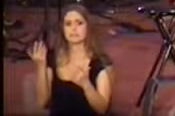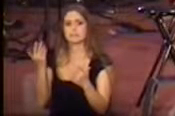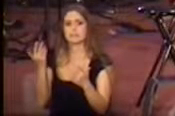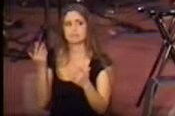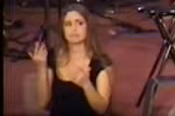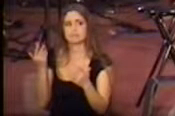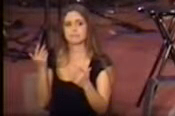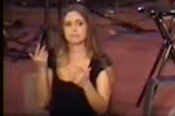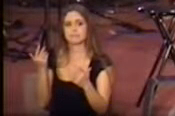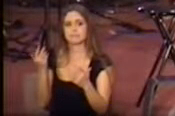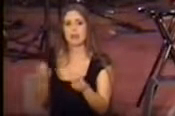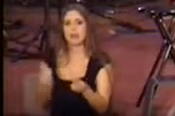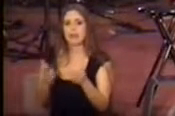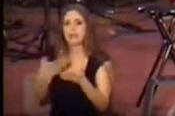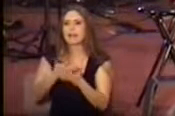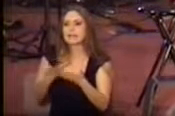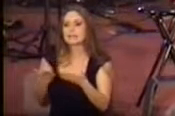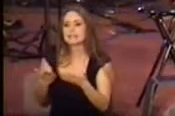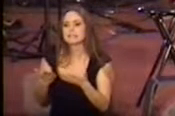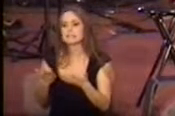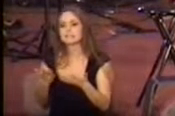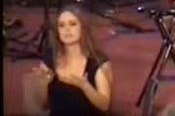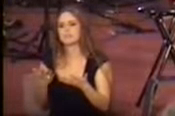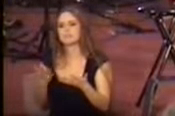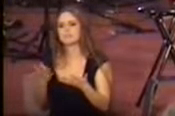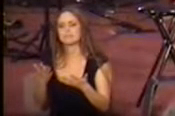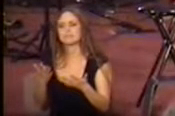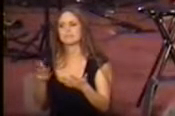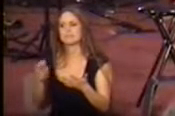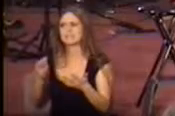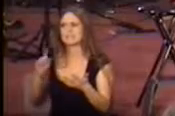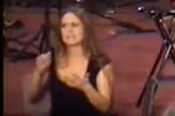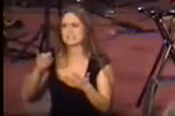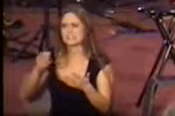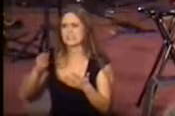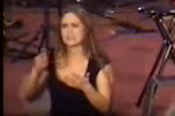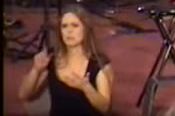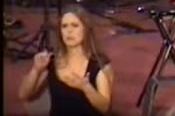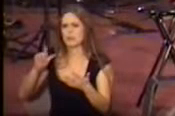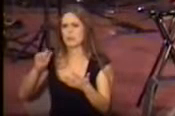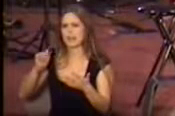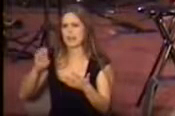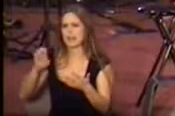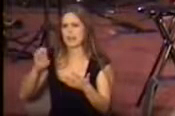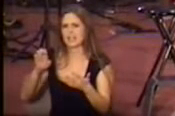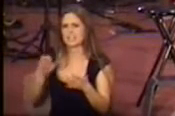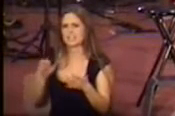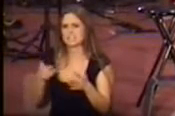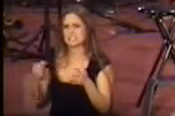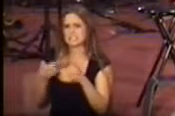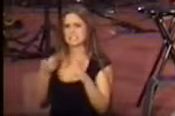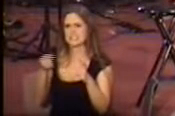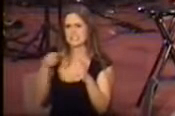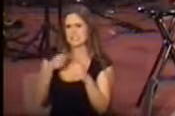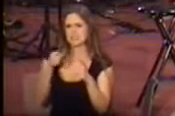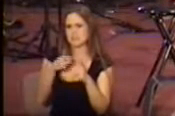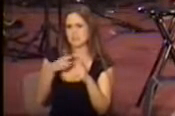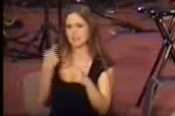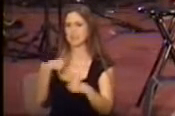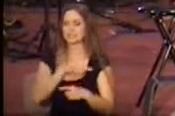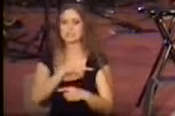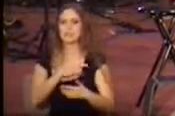You see, there's a lot of things that stimulate us, a lot of things we're into. And there's little infant babies around here. And boy,